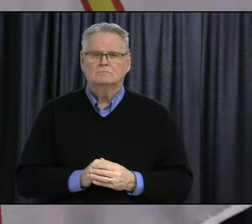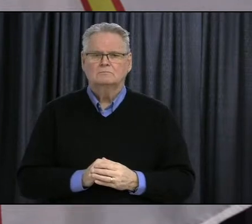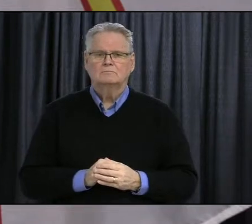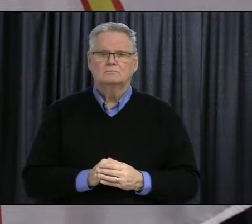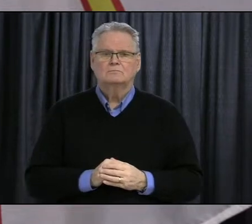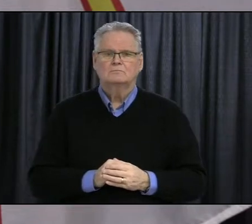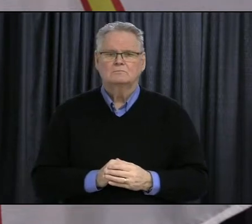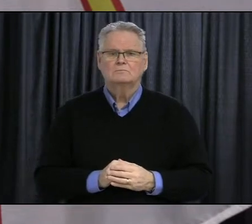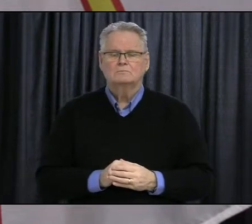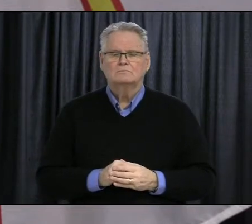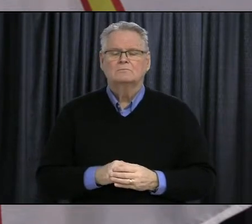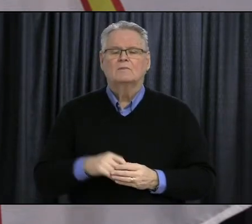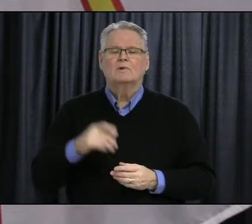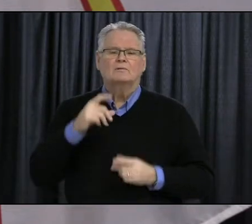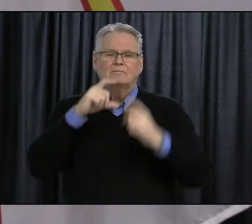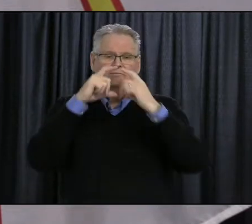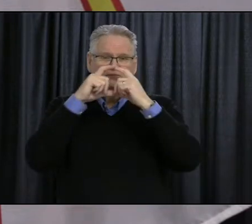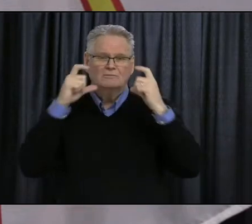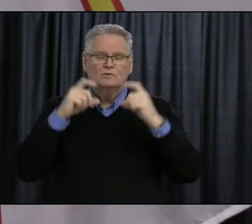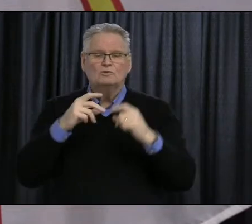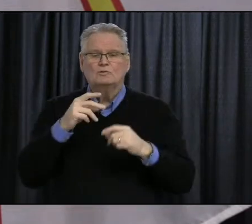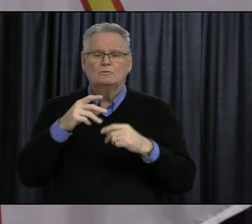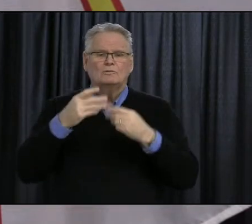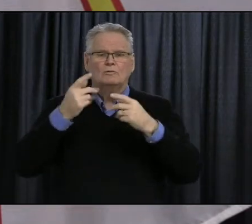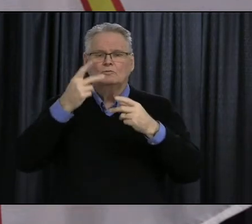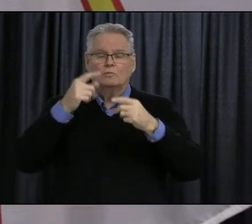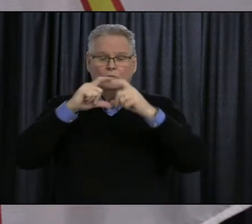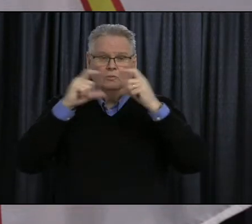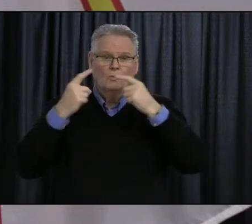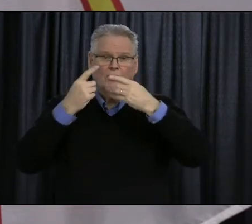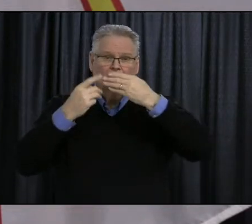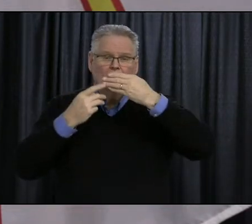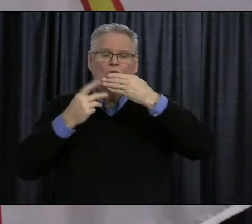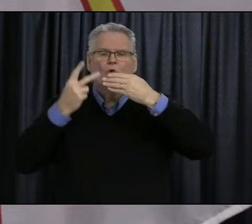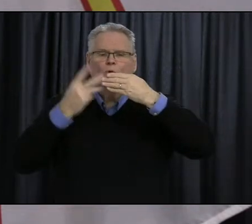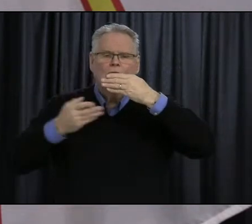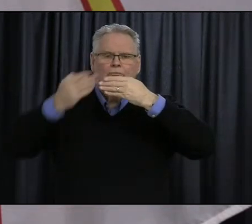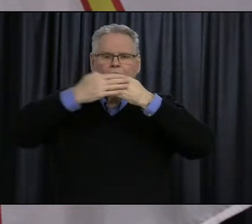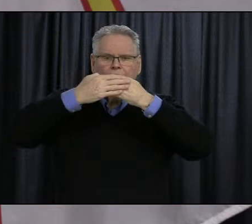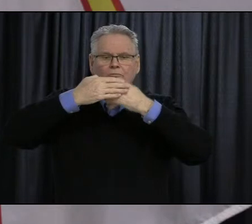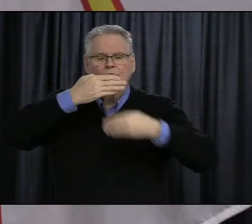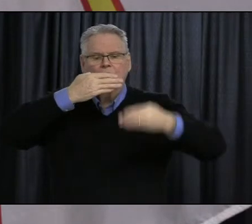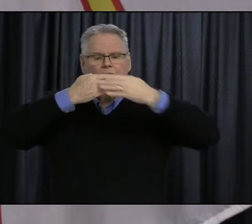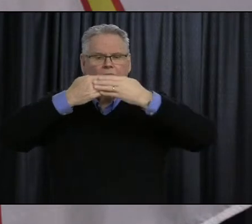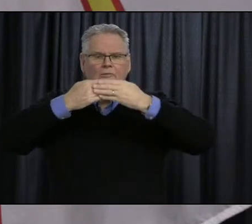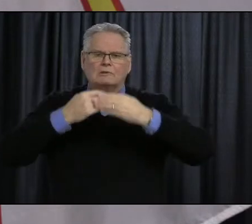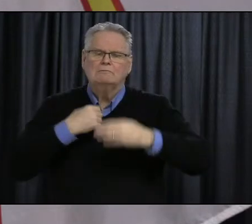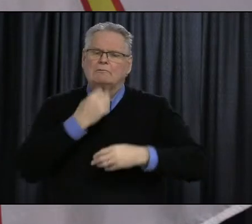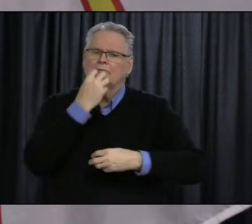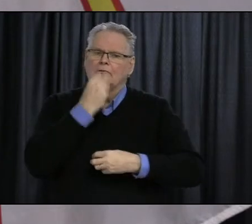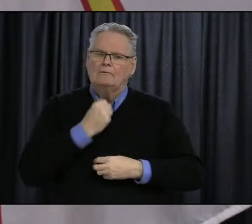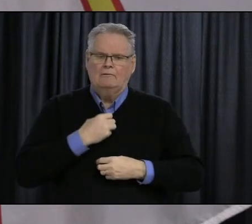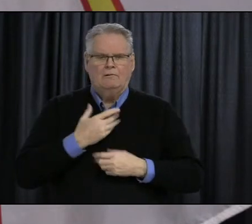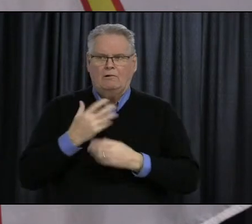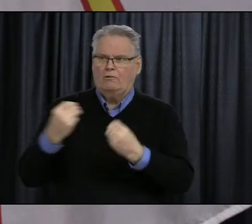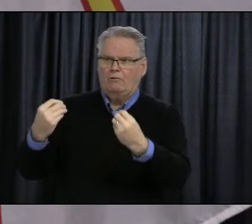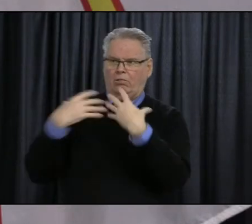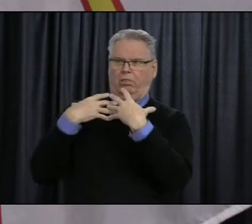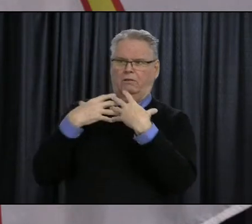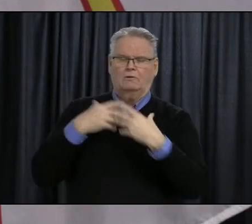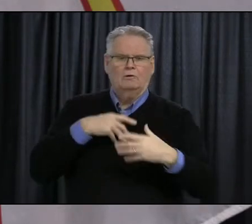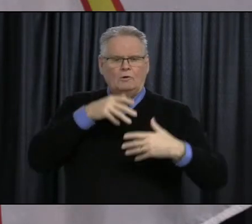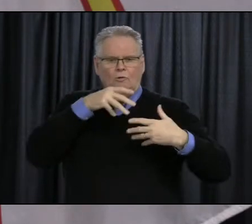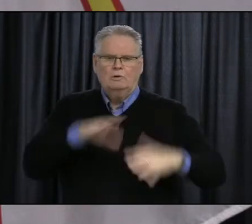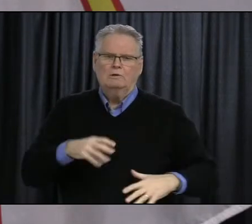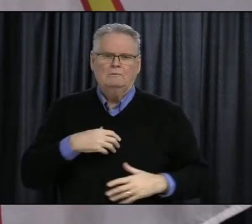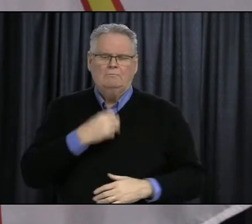still okay. You know, that you can have some protection for yourself as well. And I think as